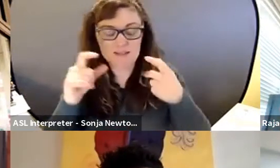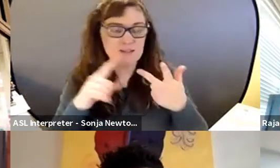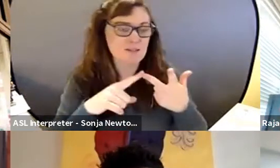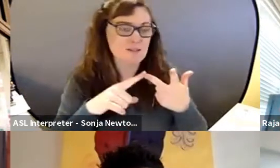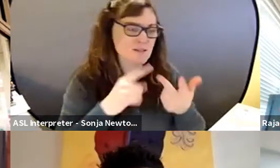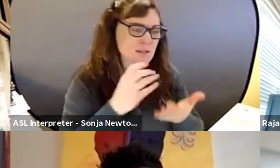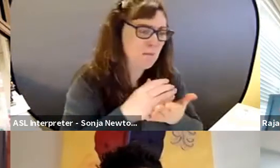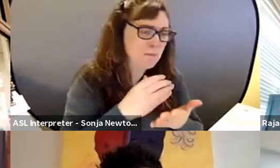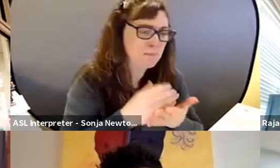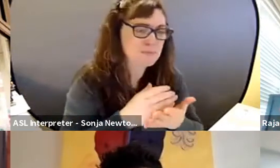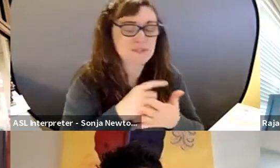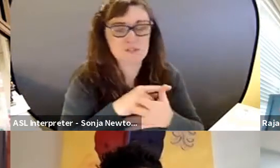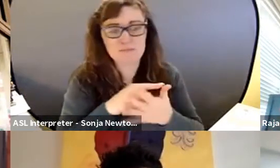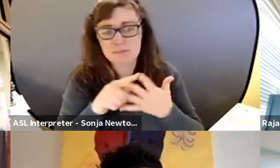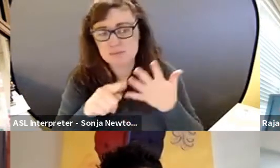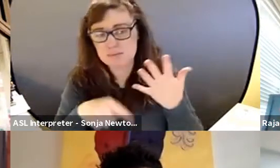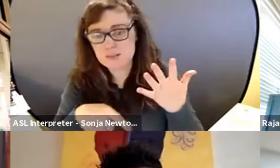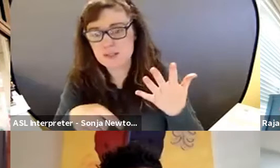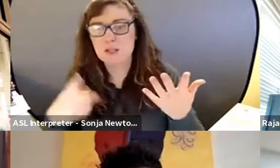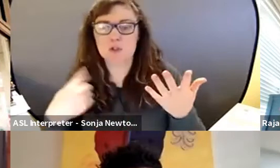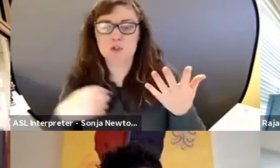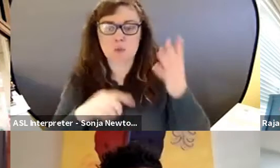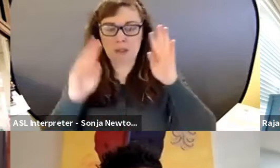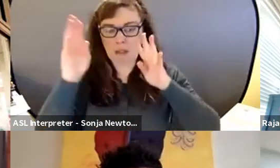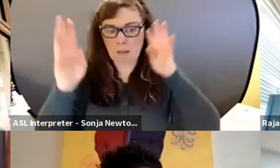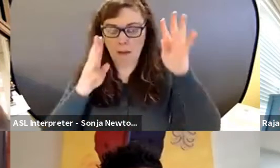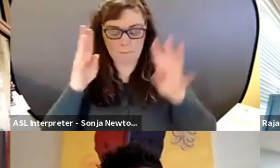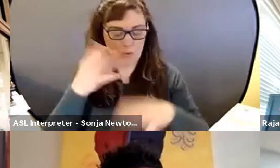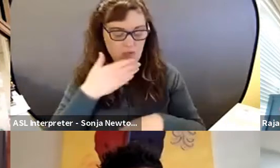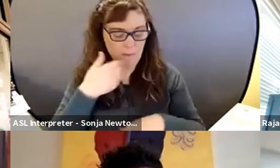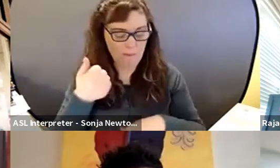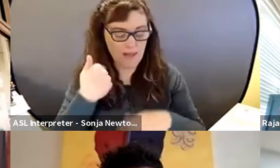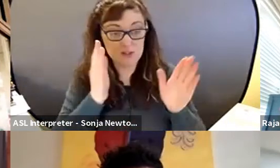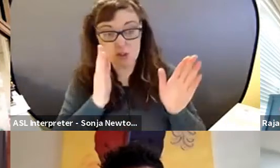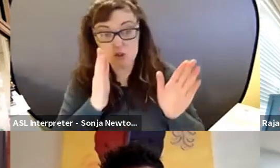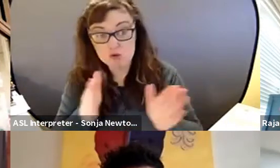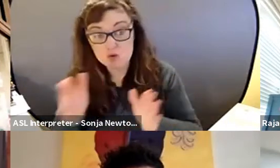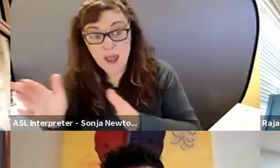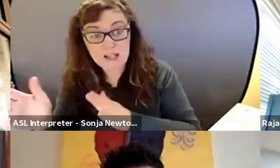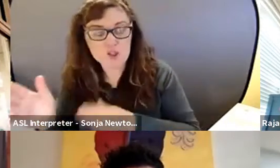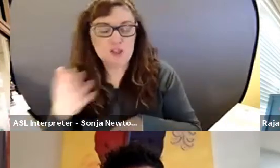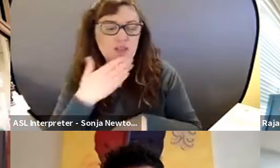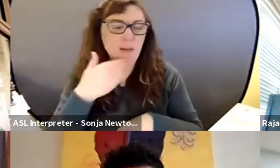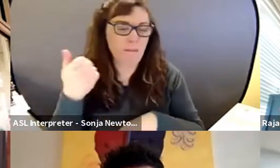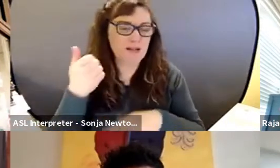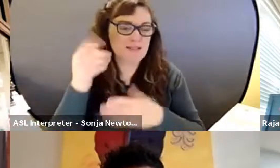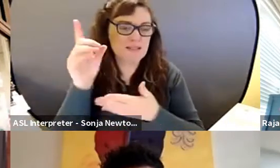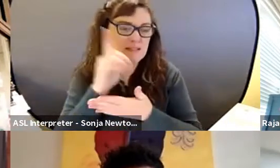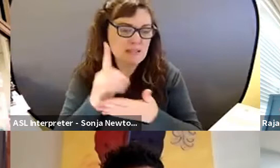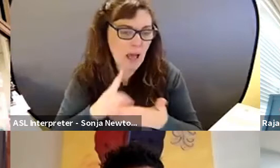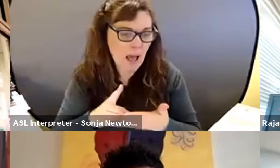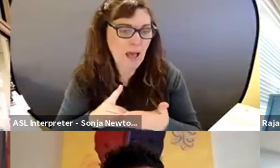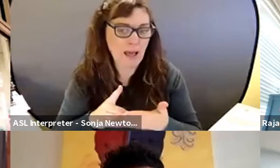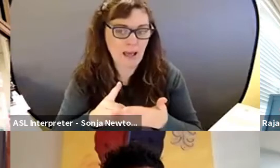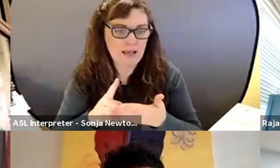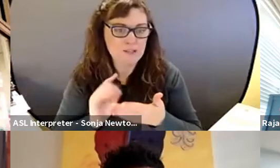And so we really are about the business of coming up with the best strategy and the best design attributes to put on